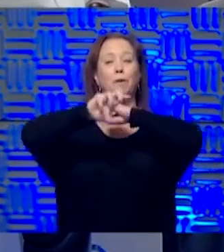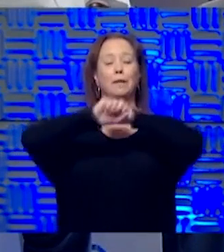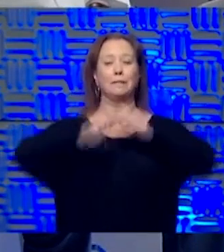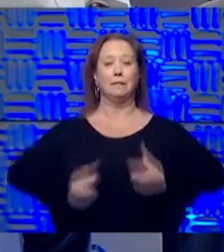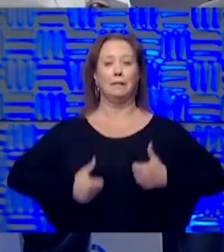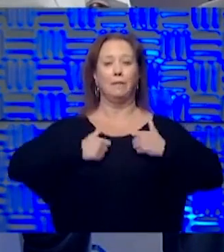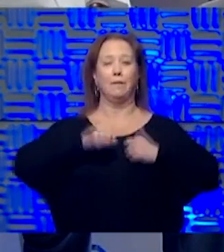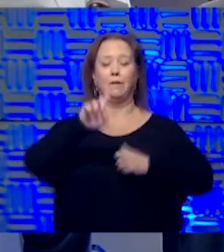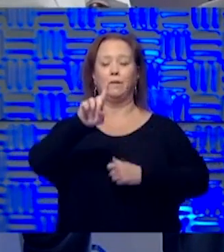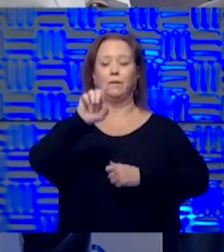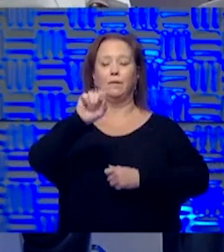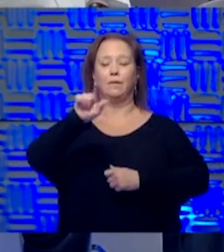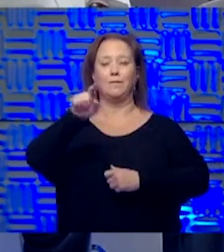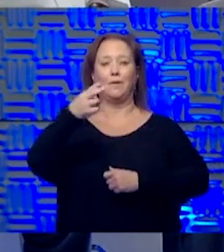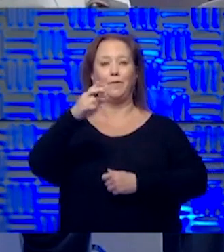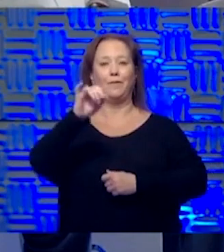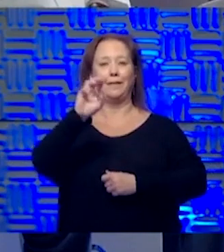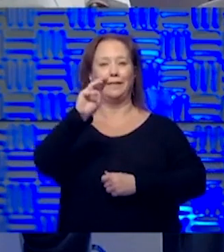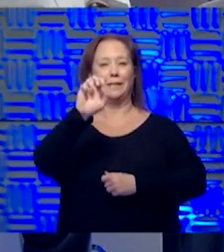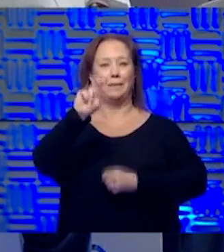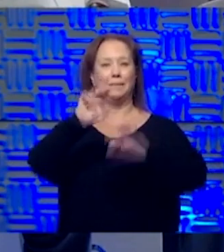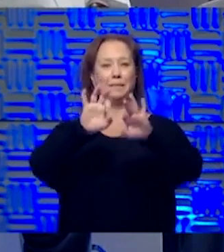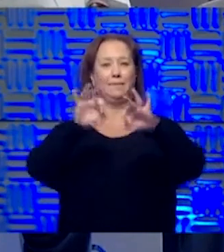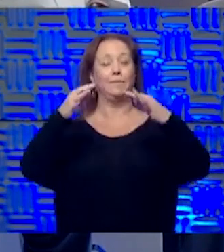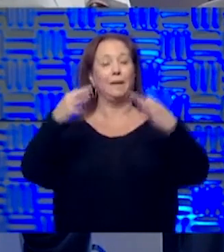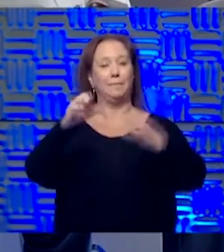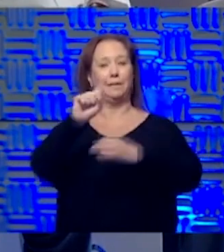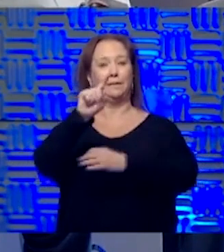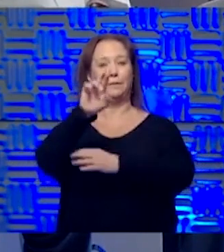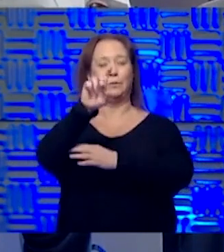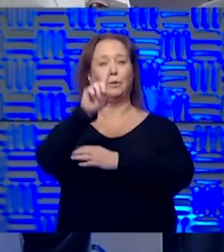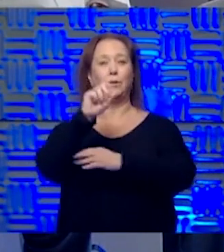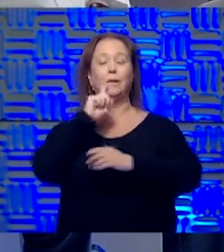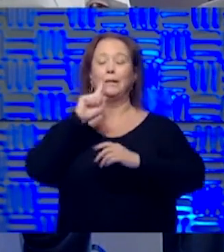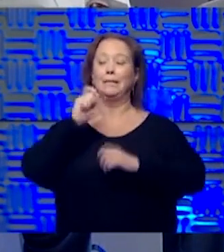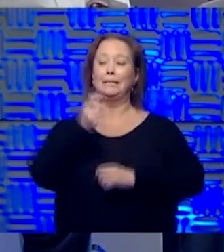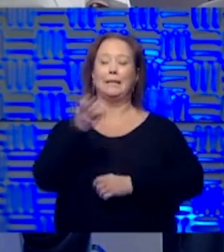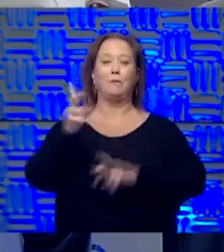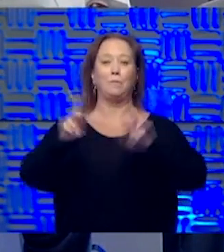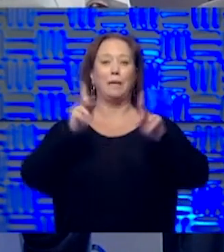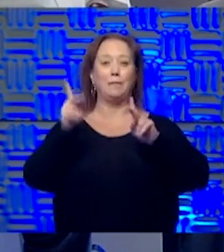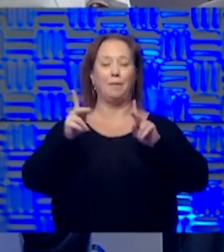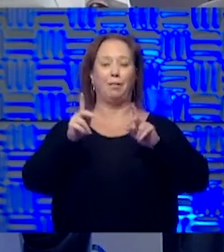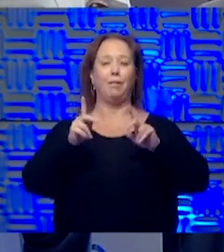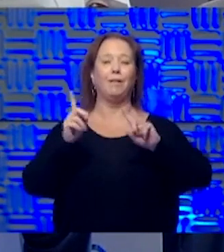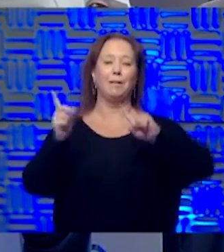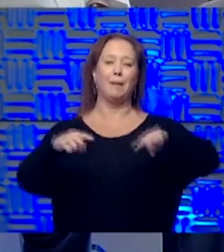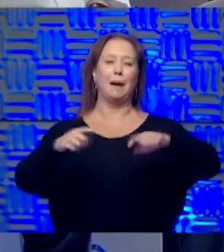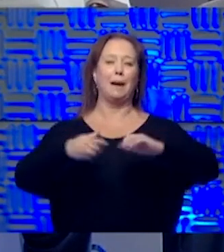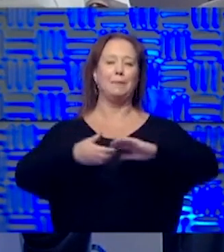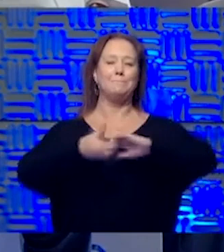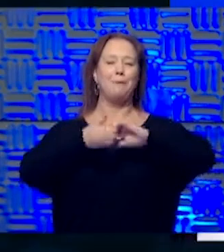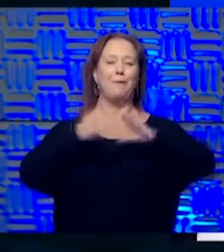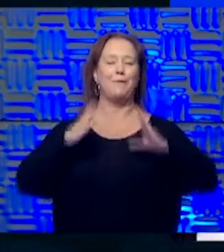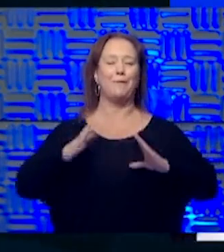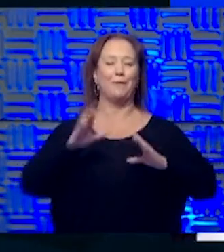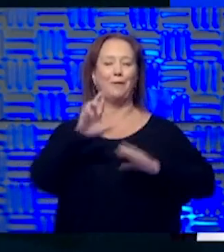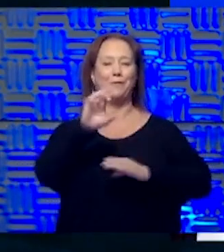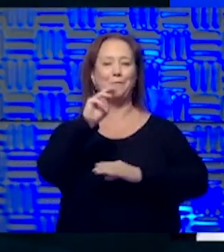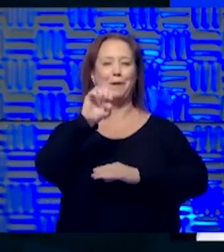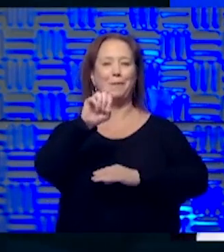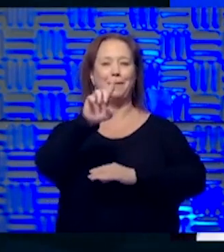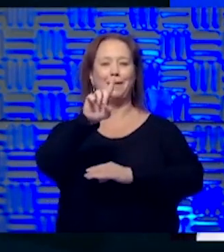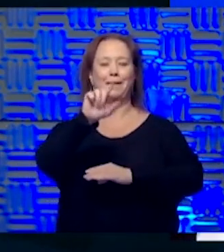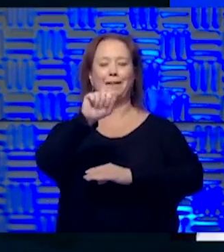live from the Dolph Simons Family Studio, and I am joined by several special guests and my recurrent partner in crime, Dana